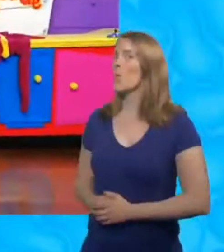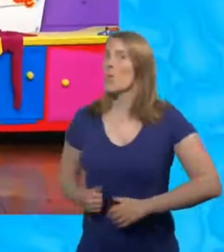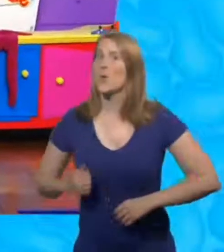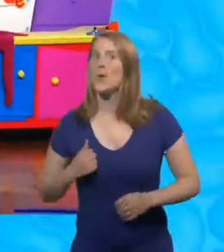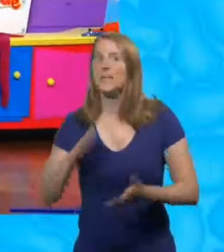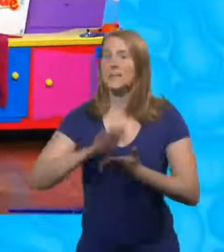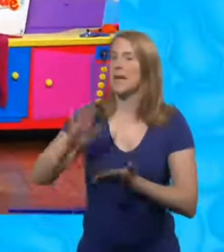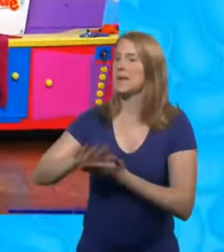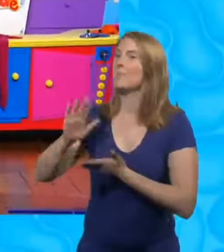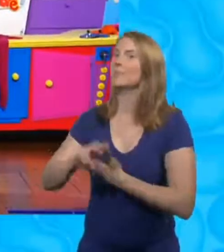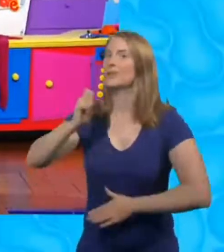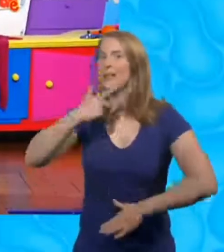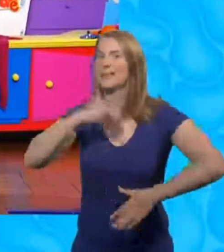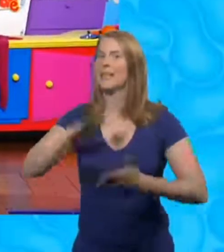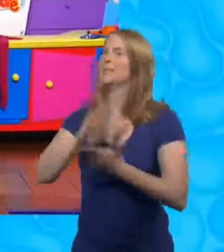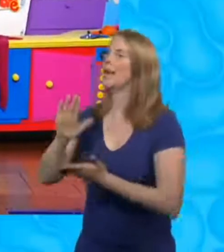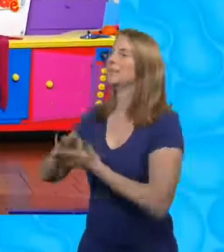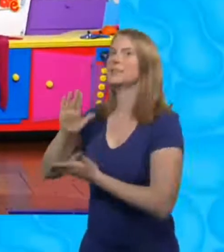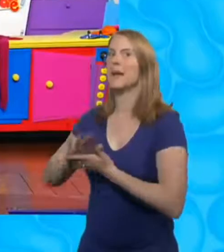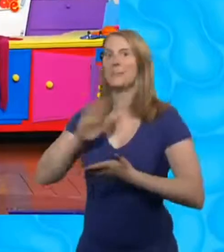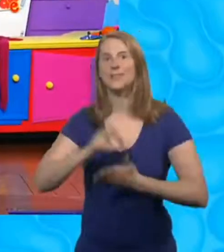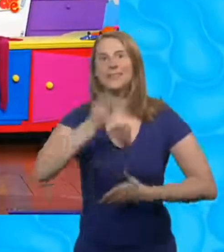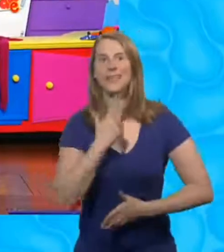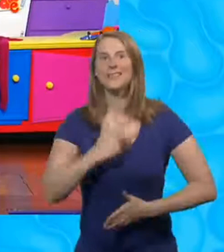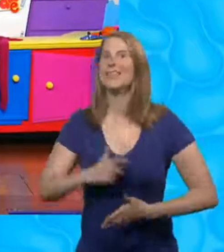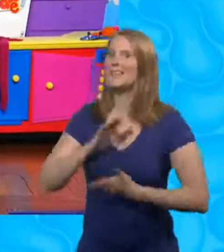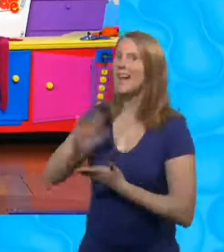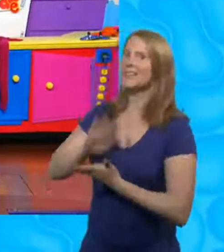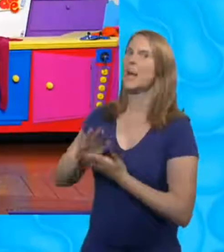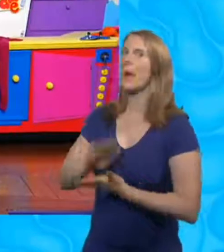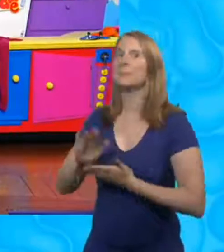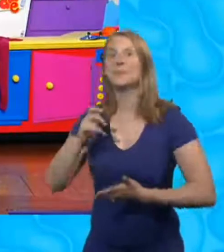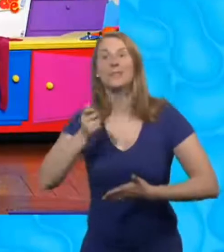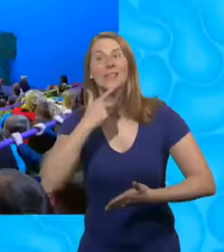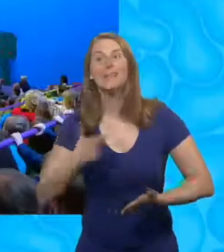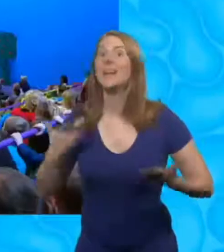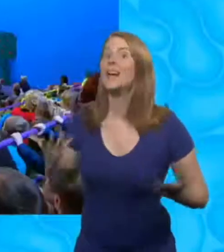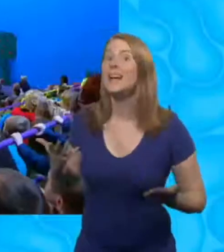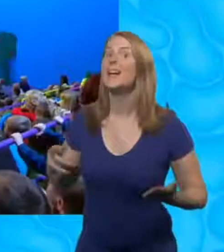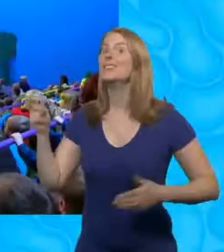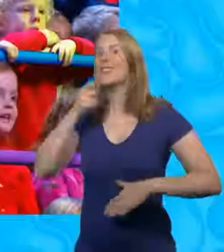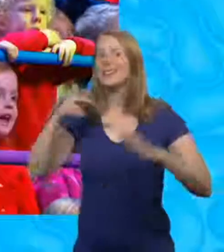Justin. A tight in for Justin. A tight in for Justin in.